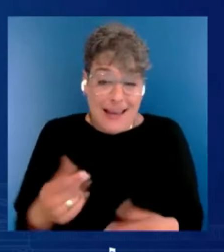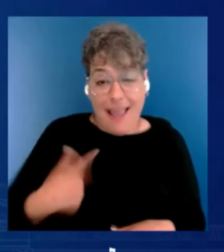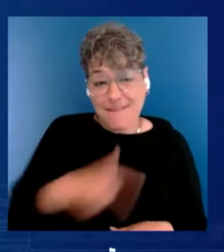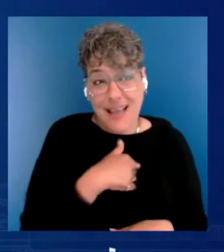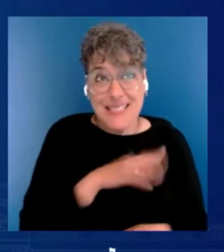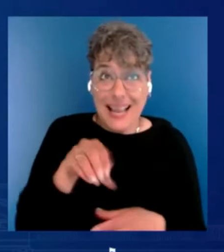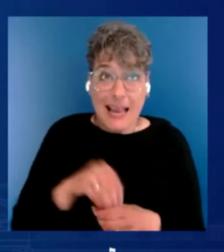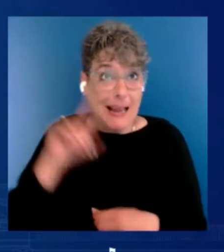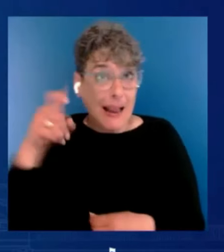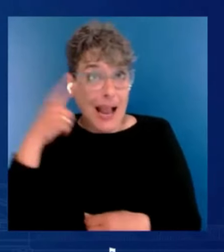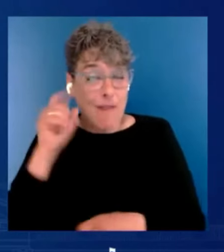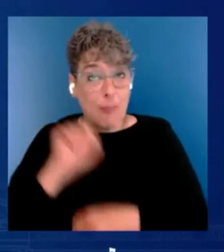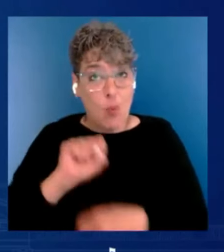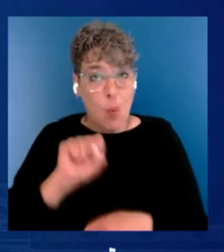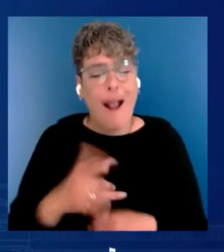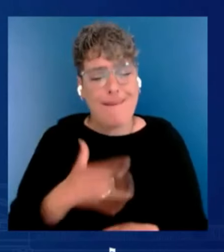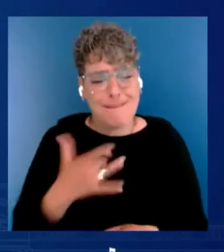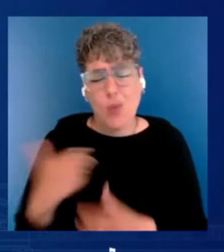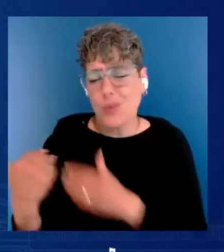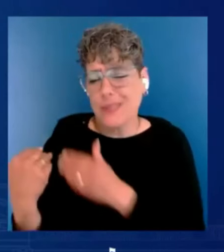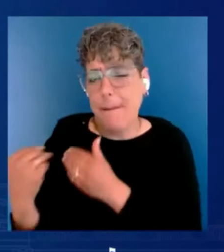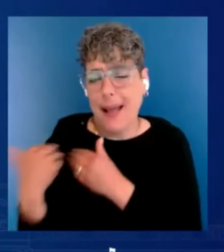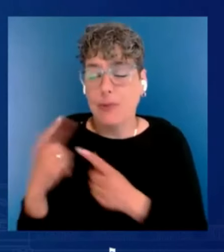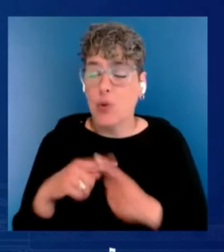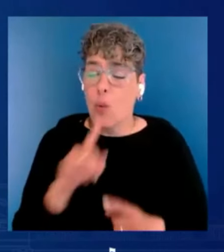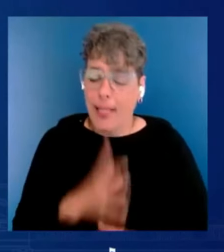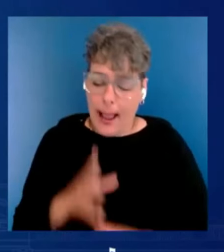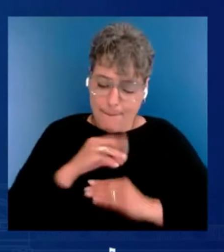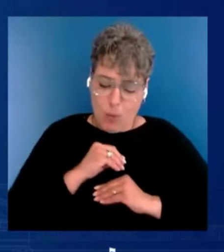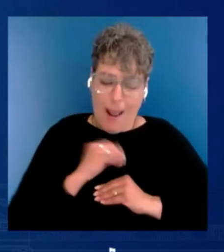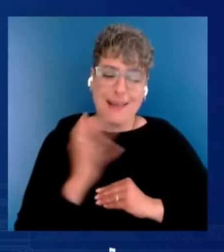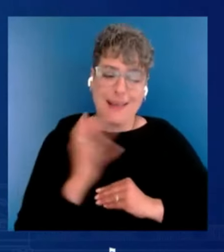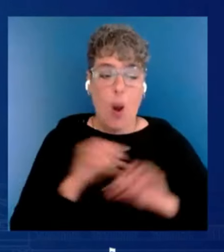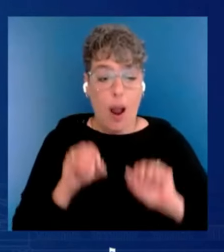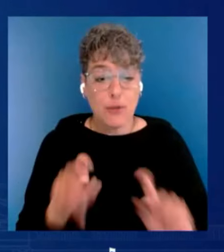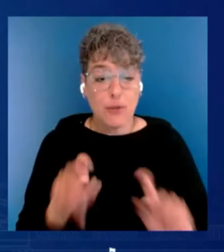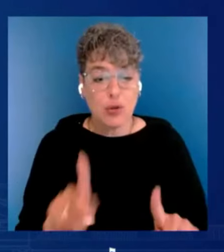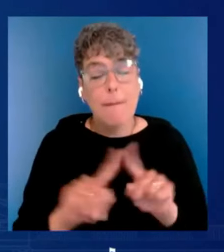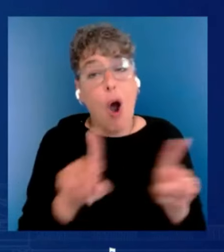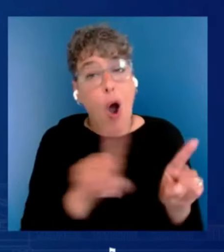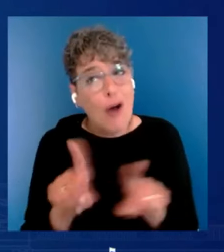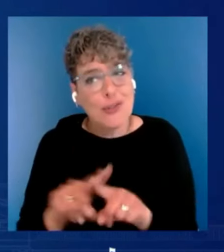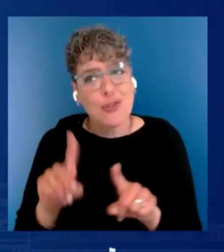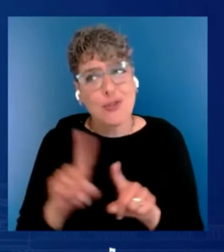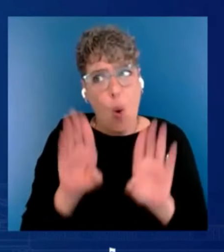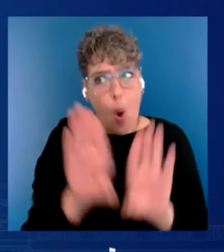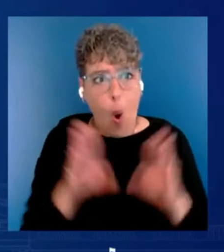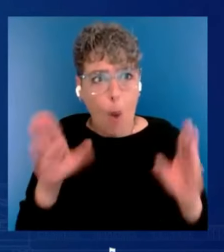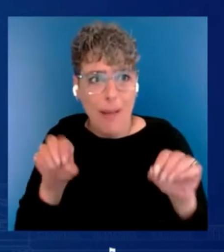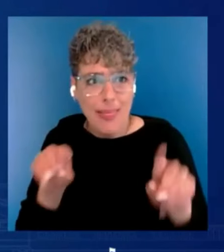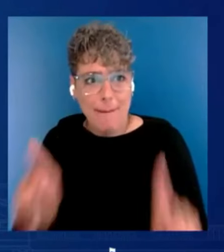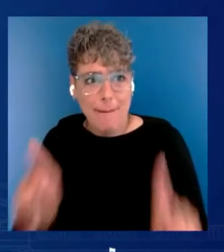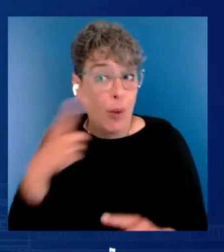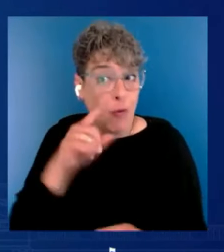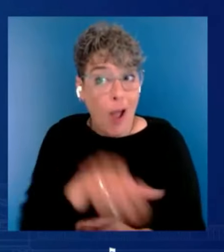only embrace the opportunity we've been given, but to open doors for others like us in our communities, who are also deserving